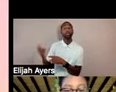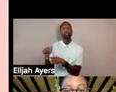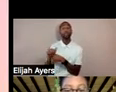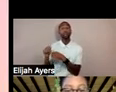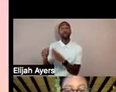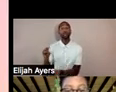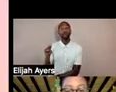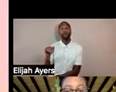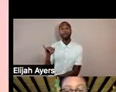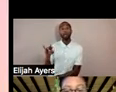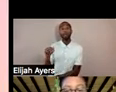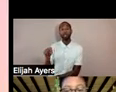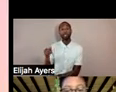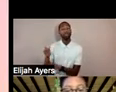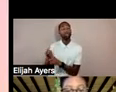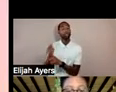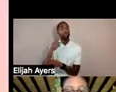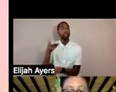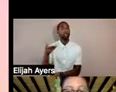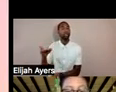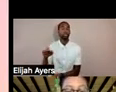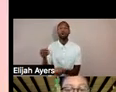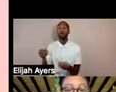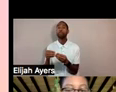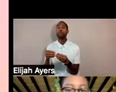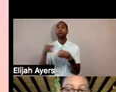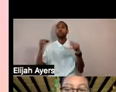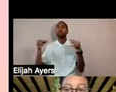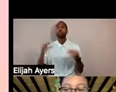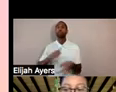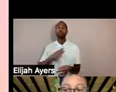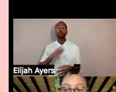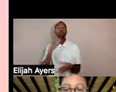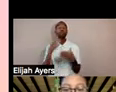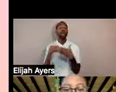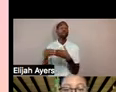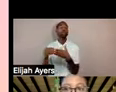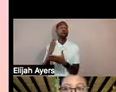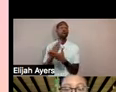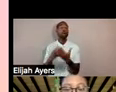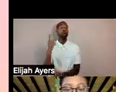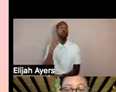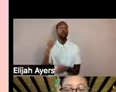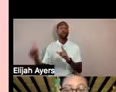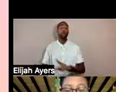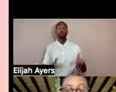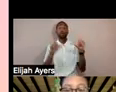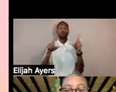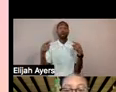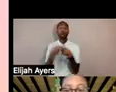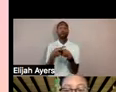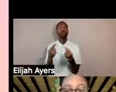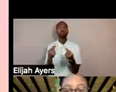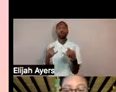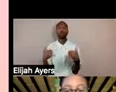Meenadchi. She will be introduced more fully later and guiding us through part one of framing conflict as play.